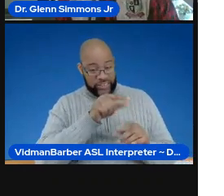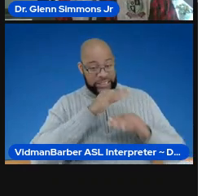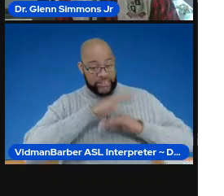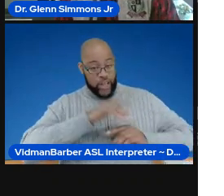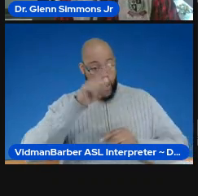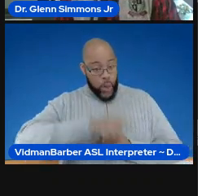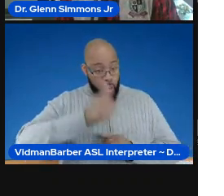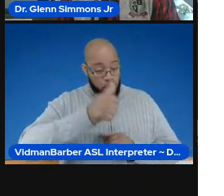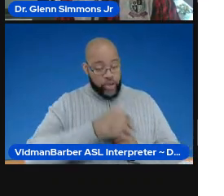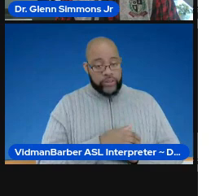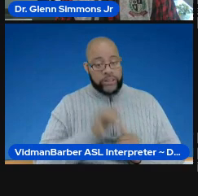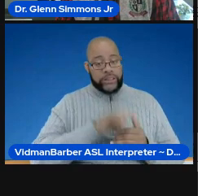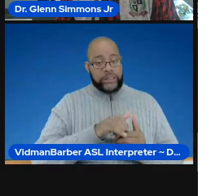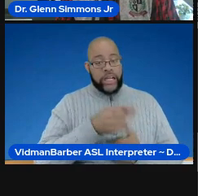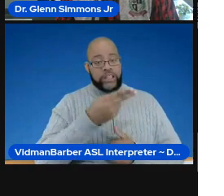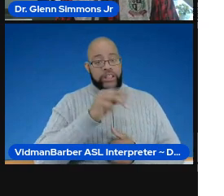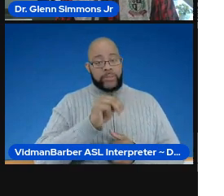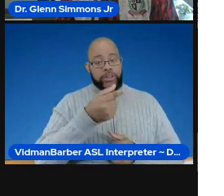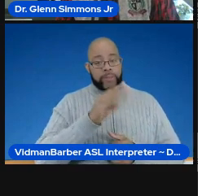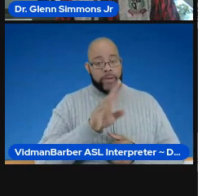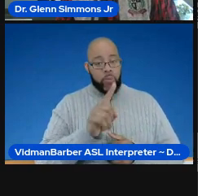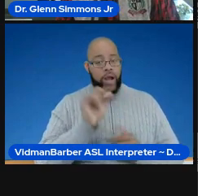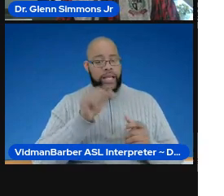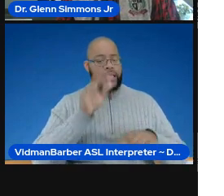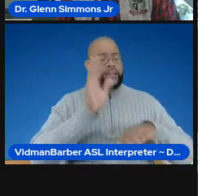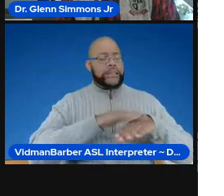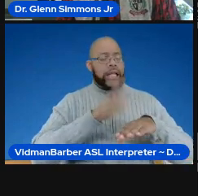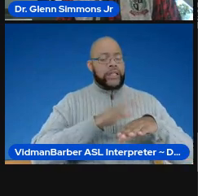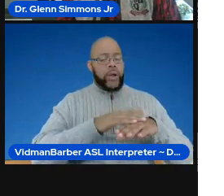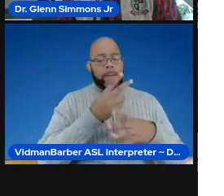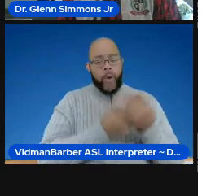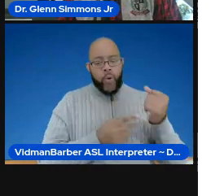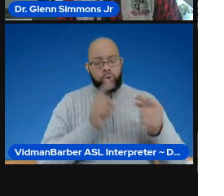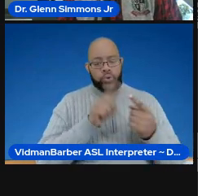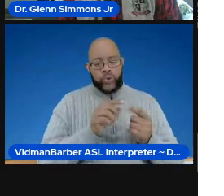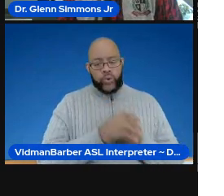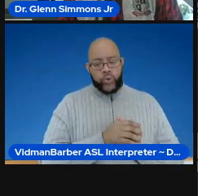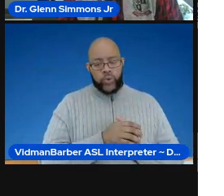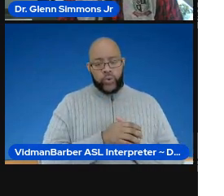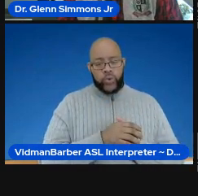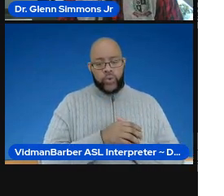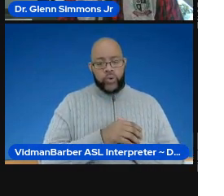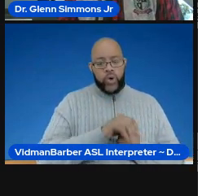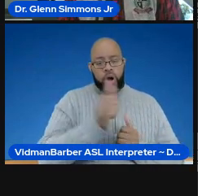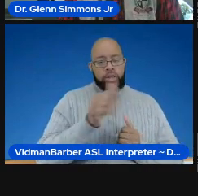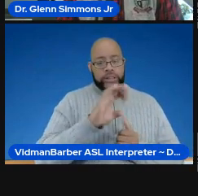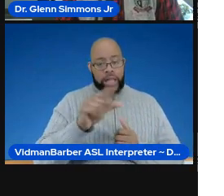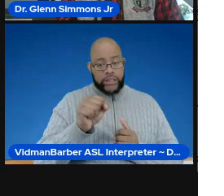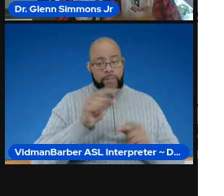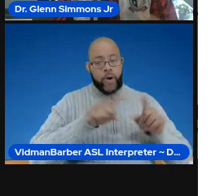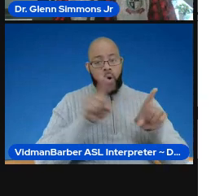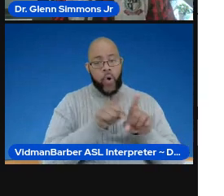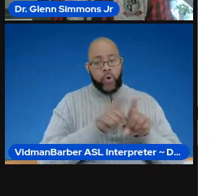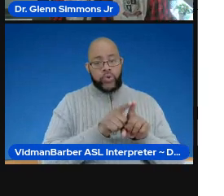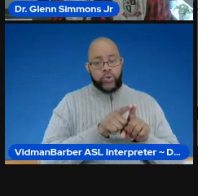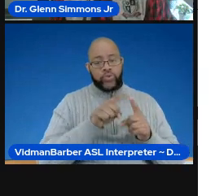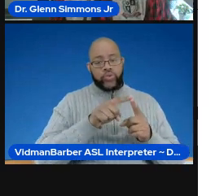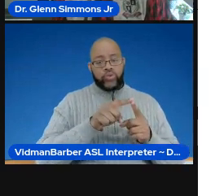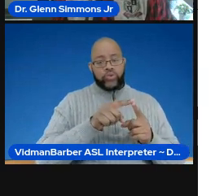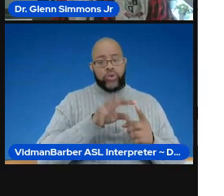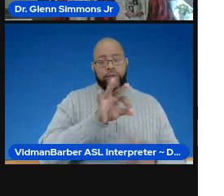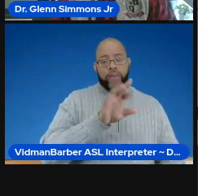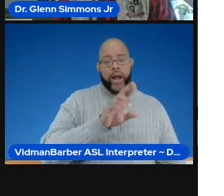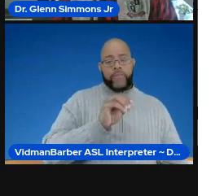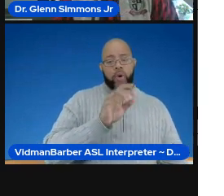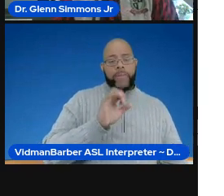low, HMGB1 has the ability to signal both to monocytic cells, but also to stromal fibroblasts